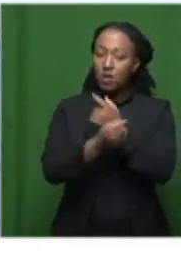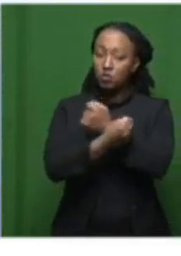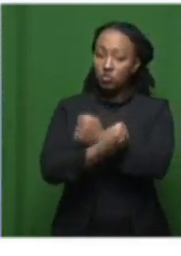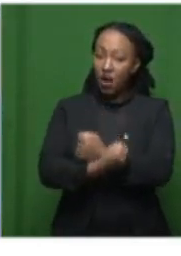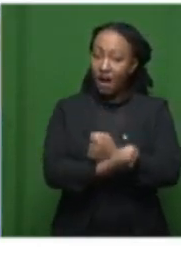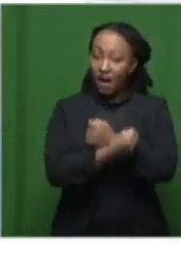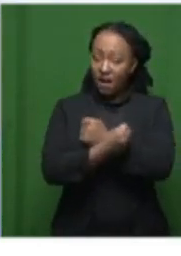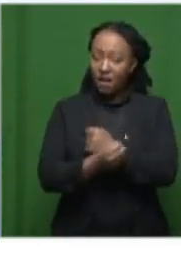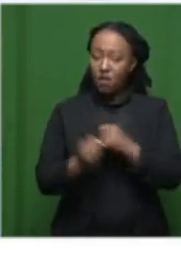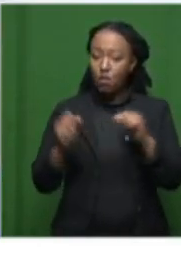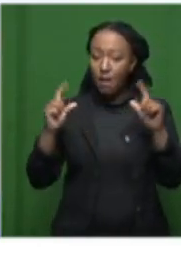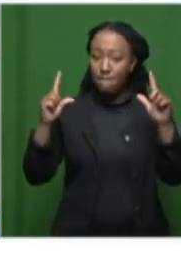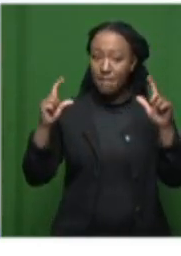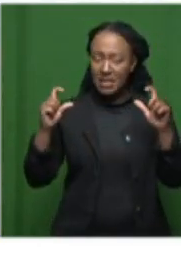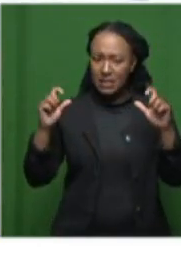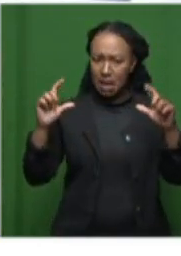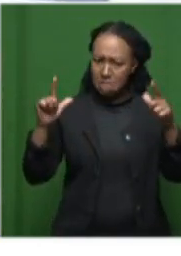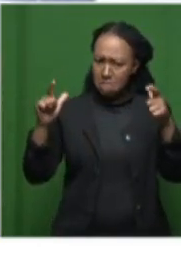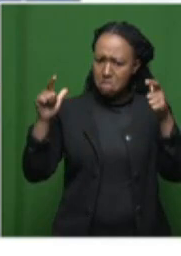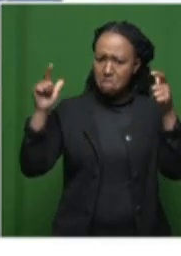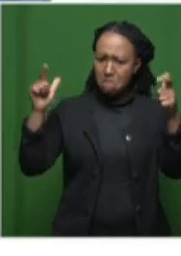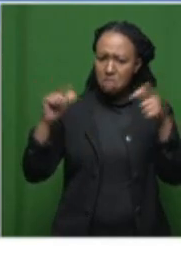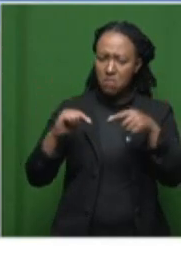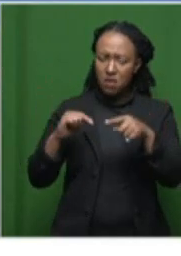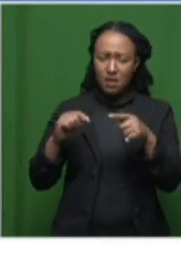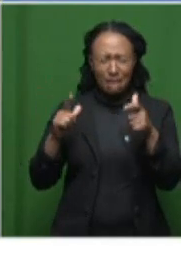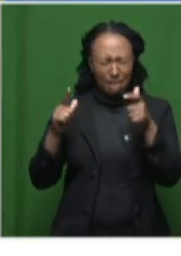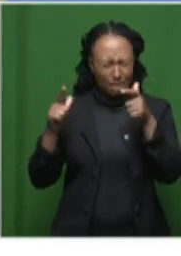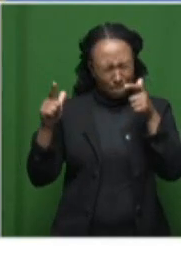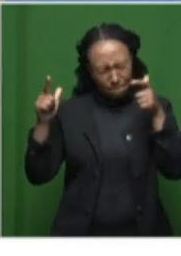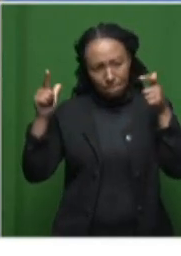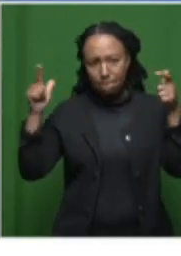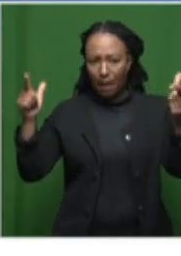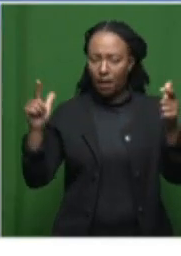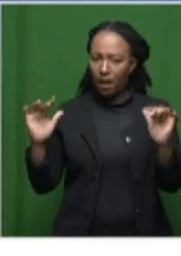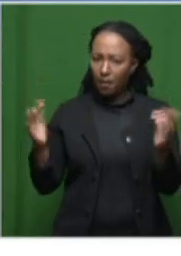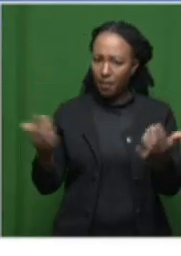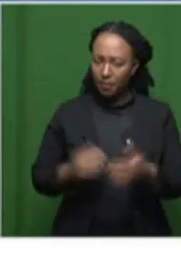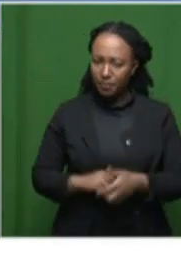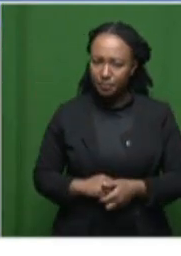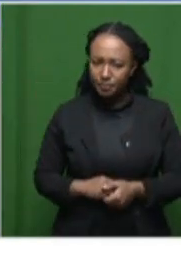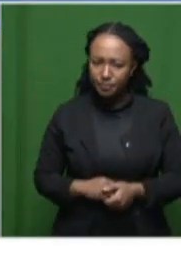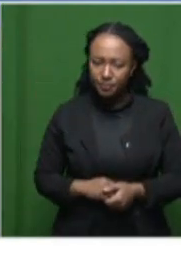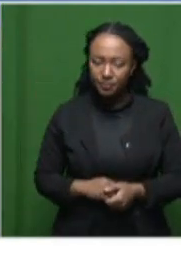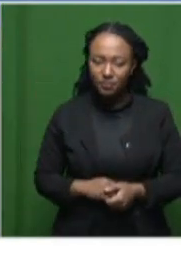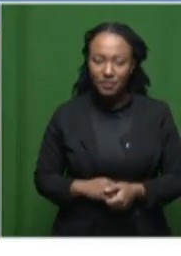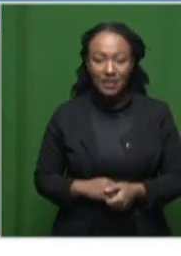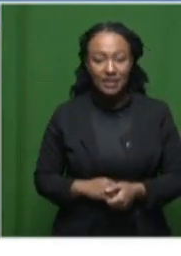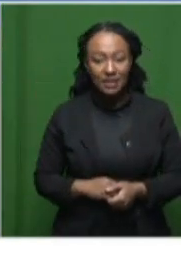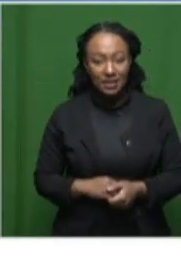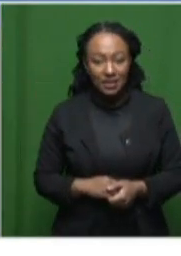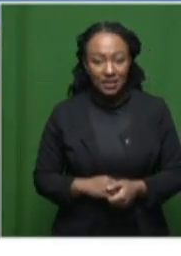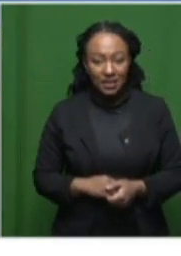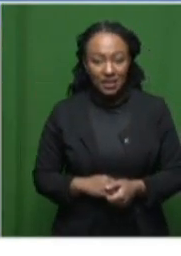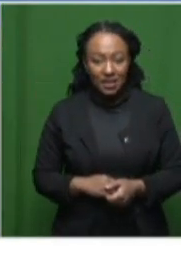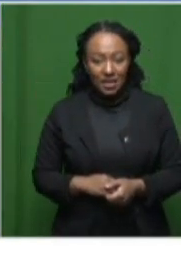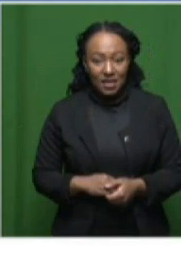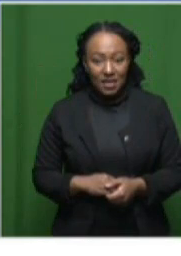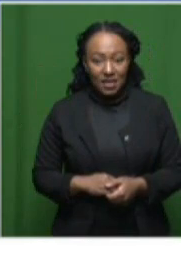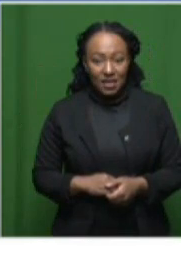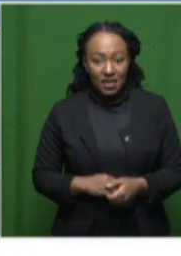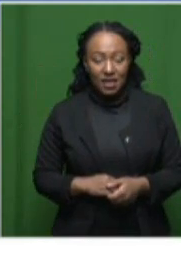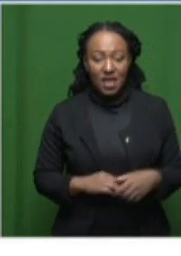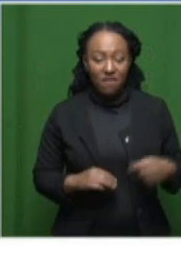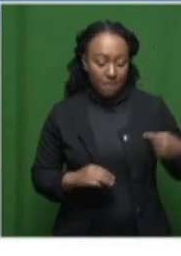we have a picture of behind us, how big is it exactly? Well, if I stand next to the